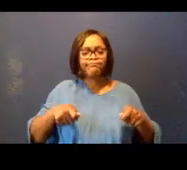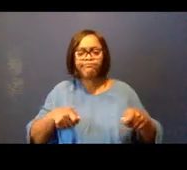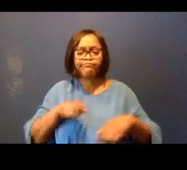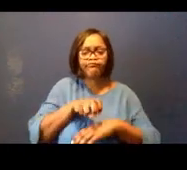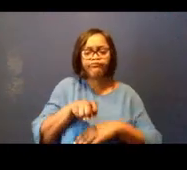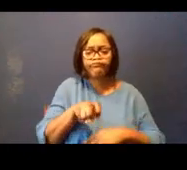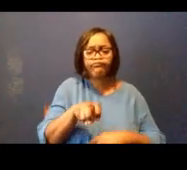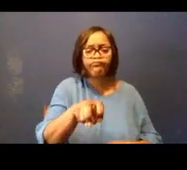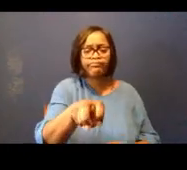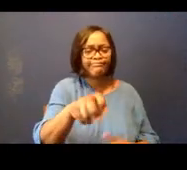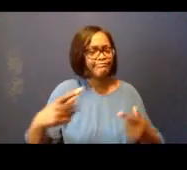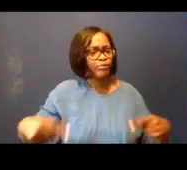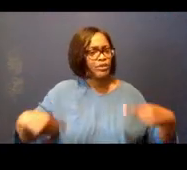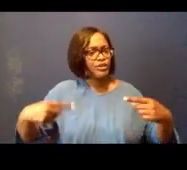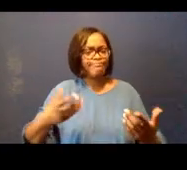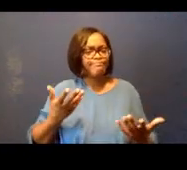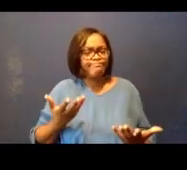there's a